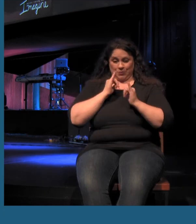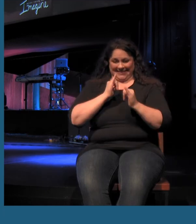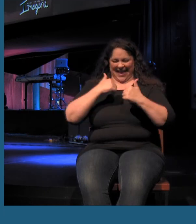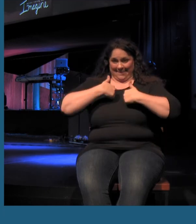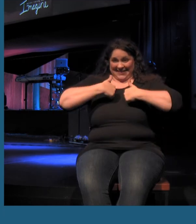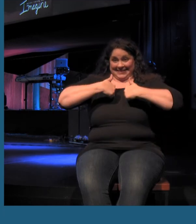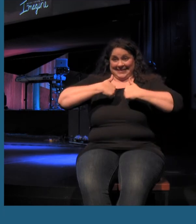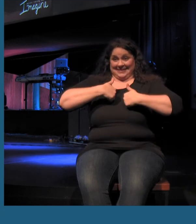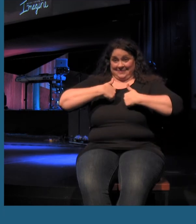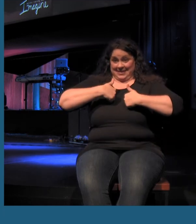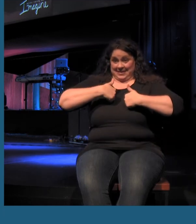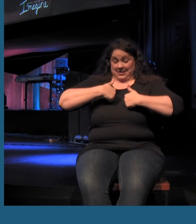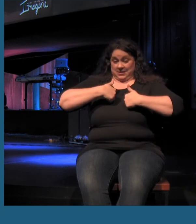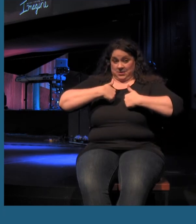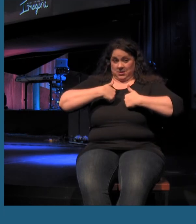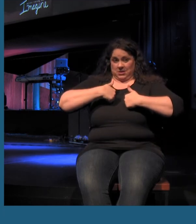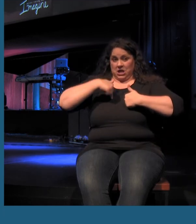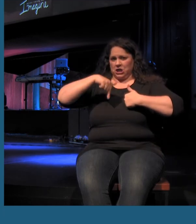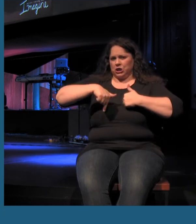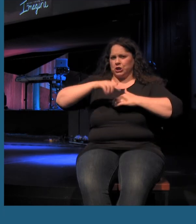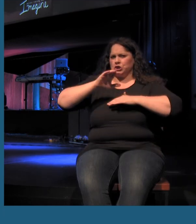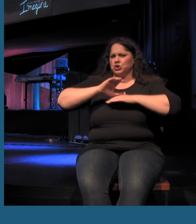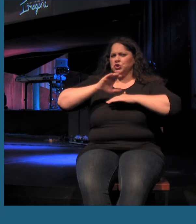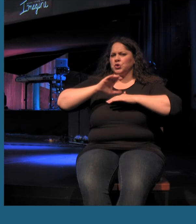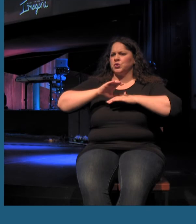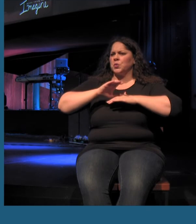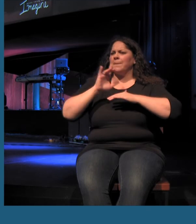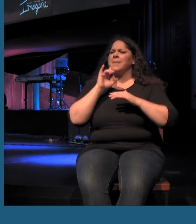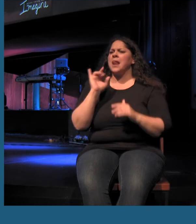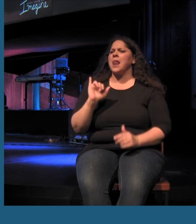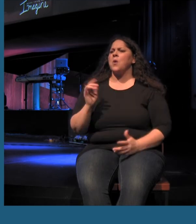of church would this be?